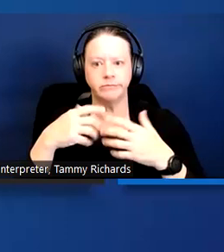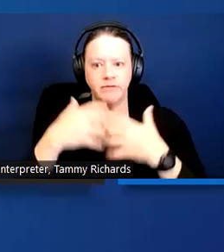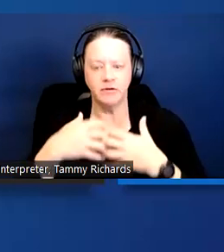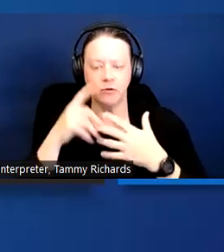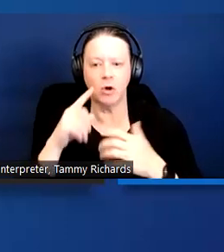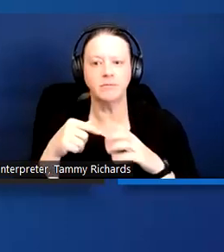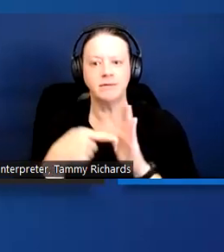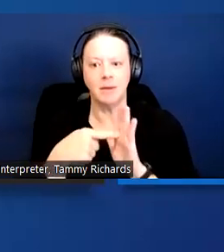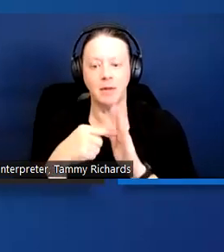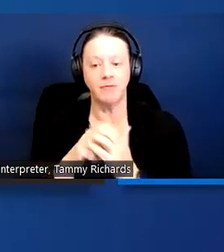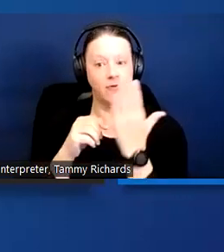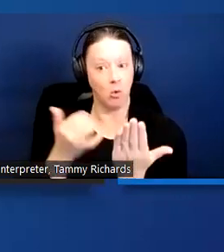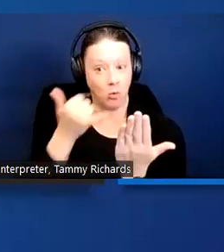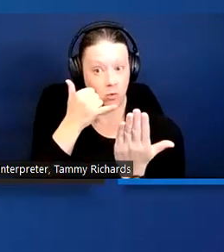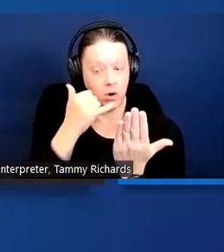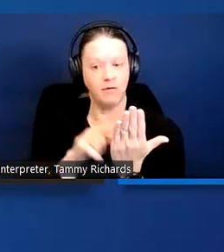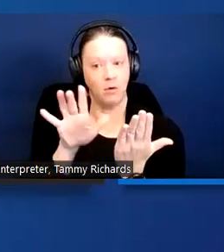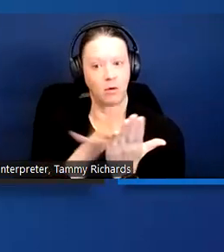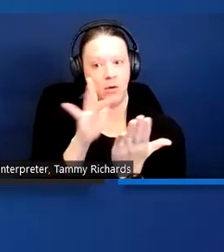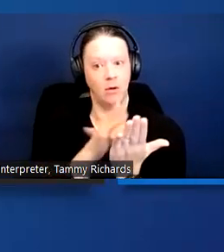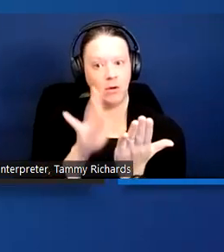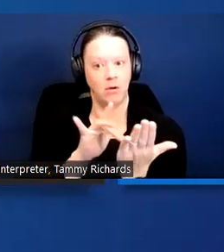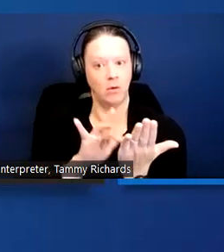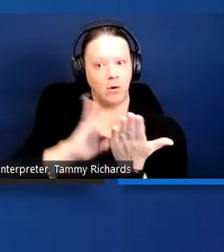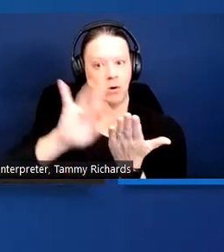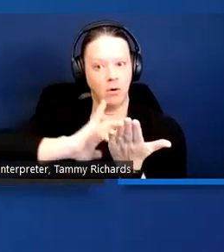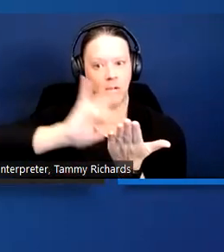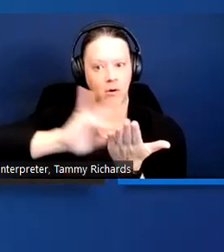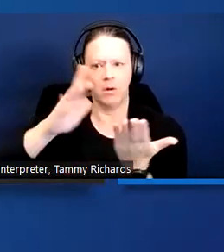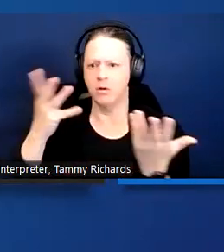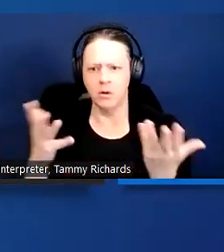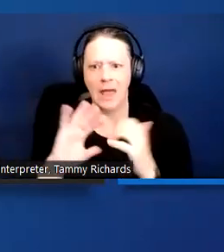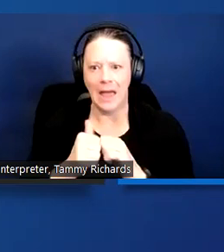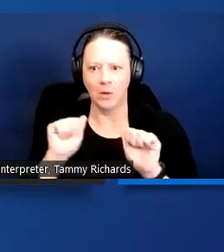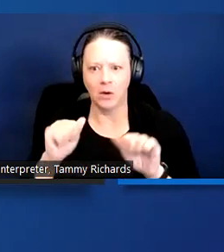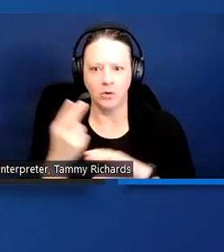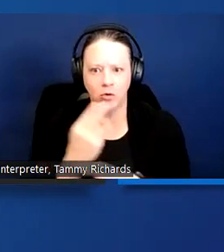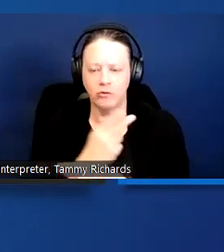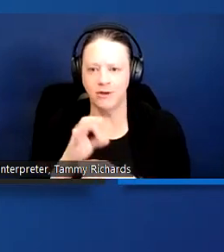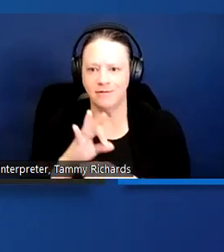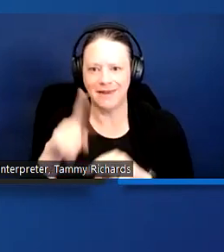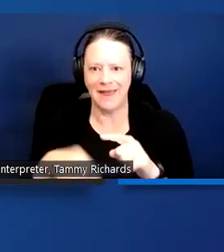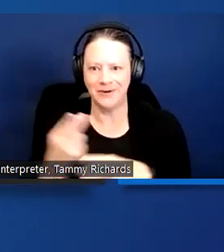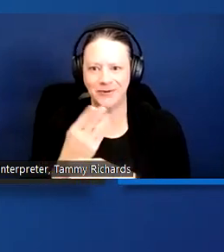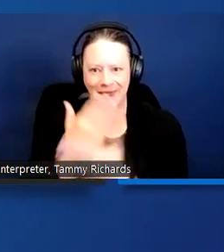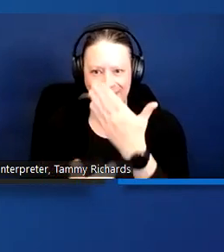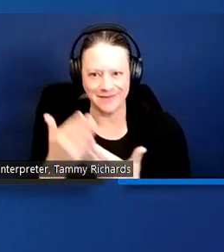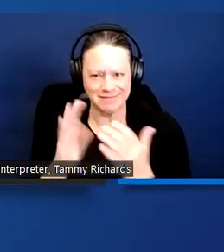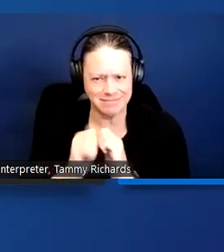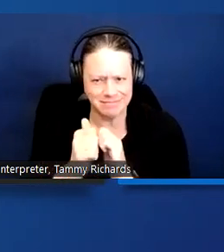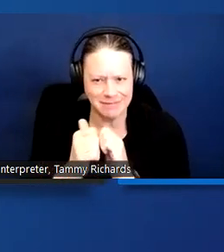move around, what can you do instead to cause the same interaction? And then speech, which comes up a lot